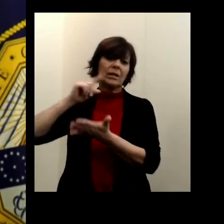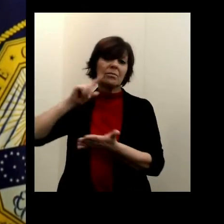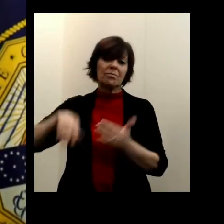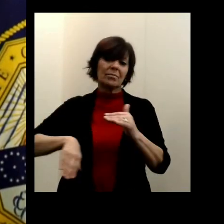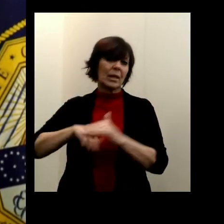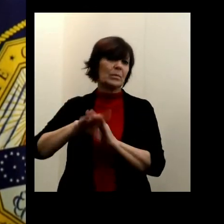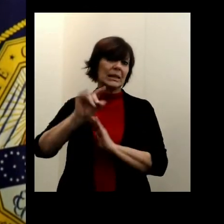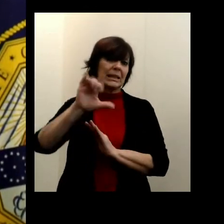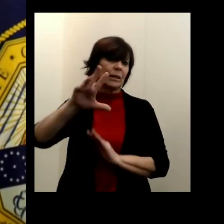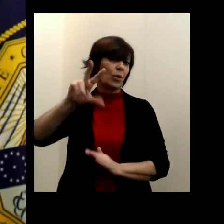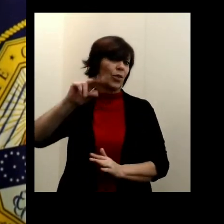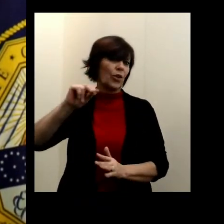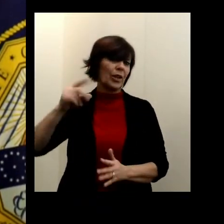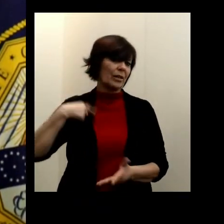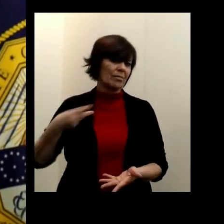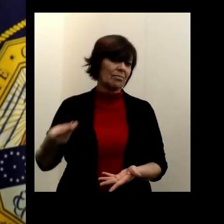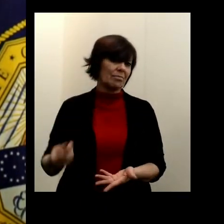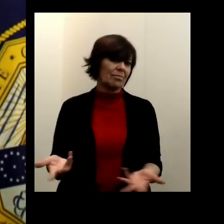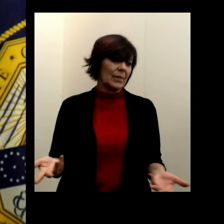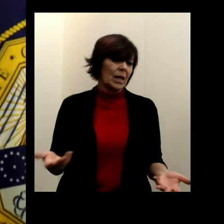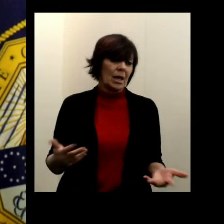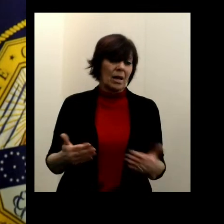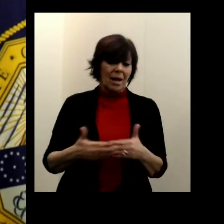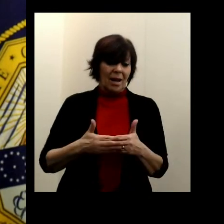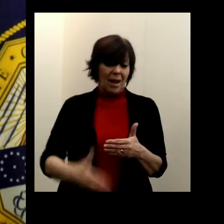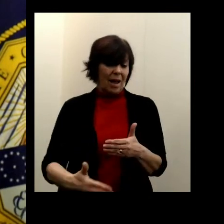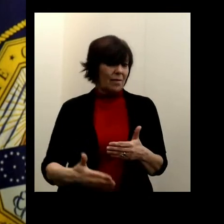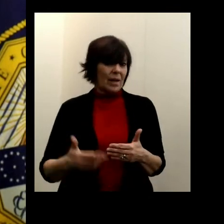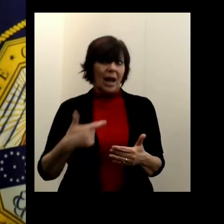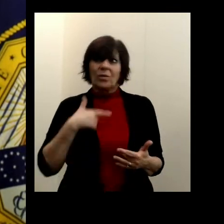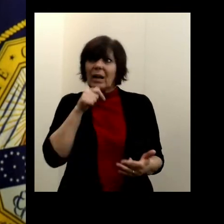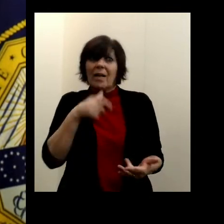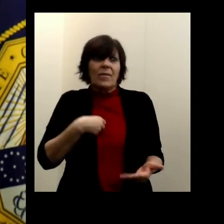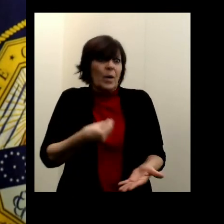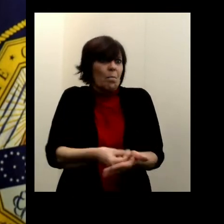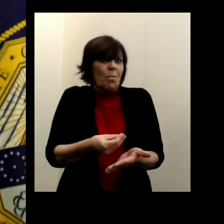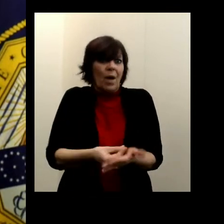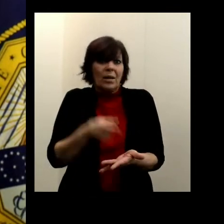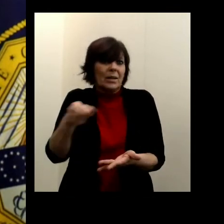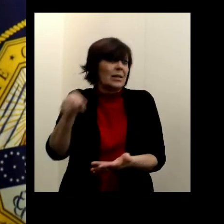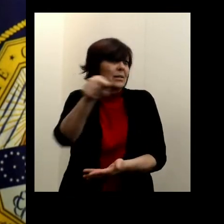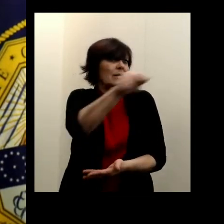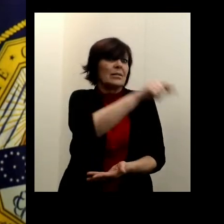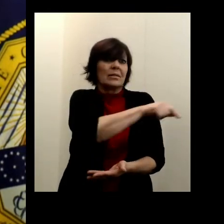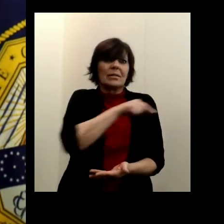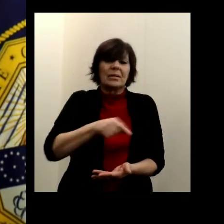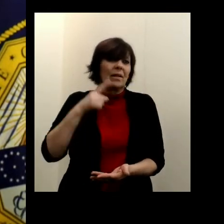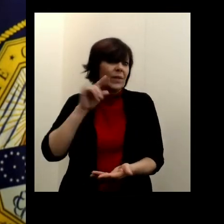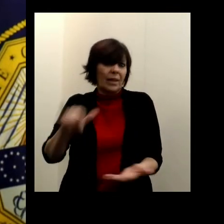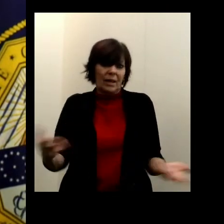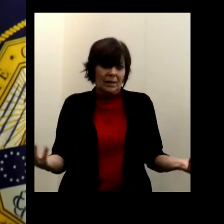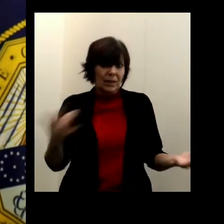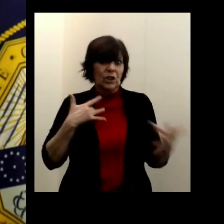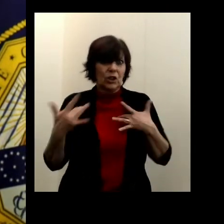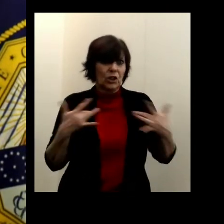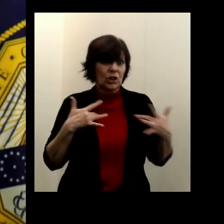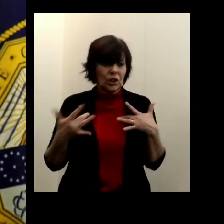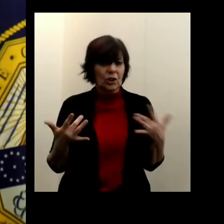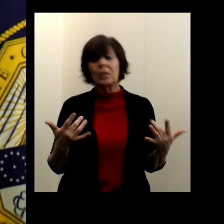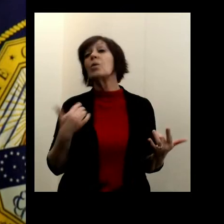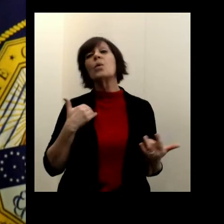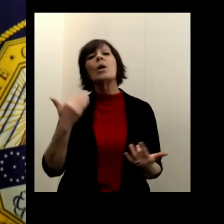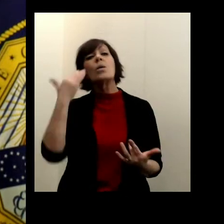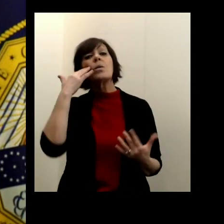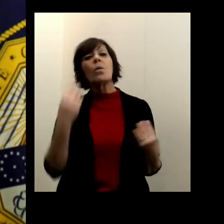30th. I do not have additional money to put in for the virtual learning centers across the county. It is a concern. We do know that